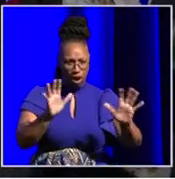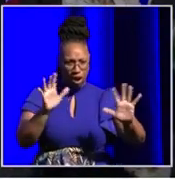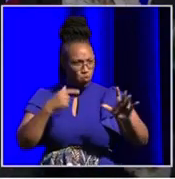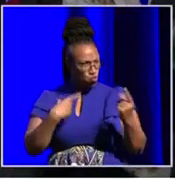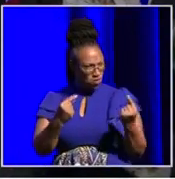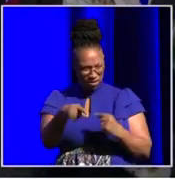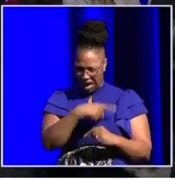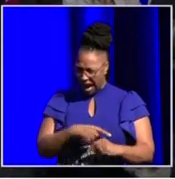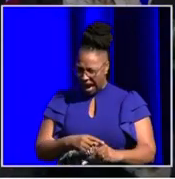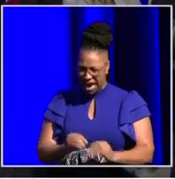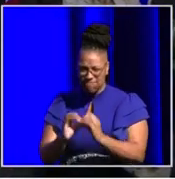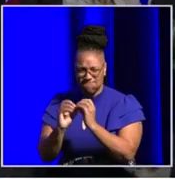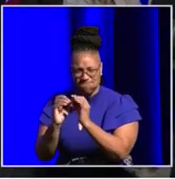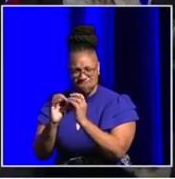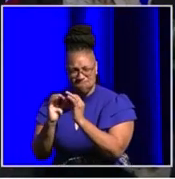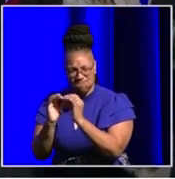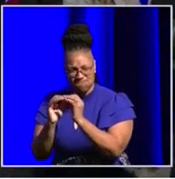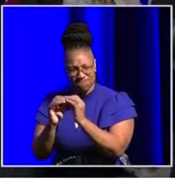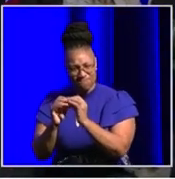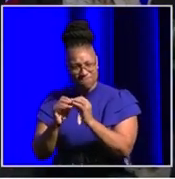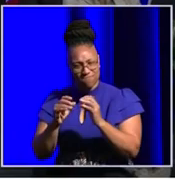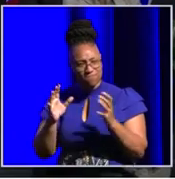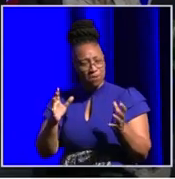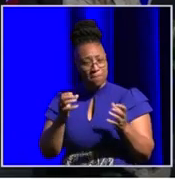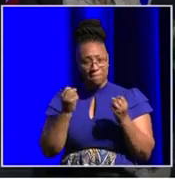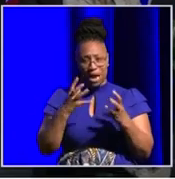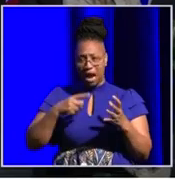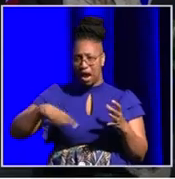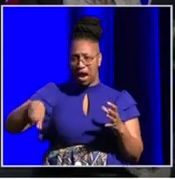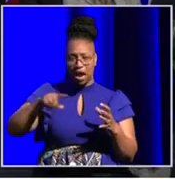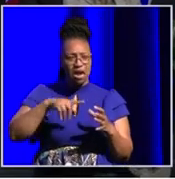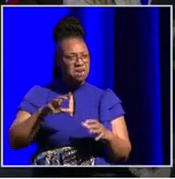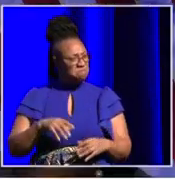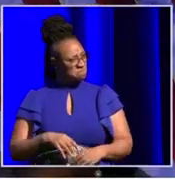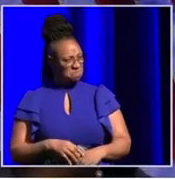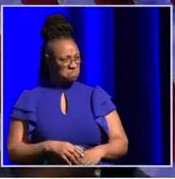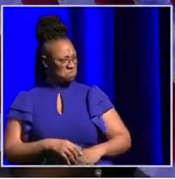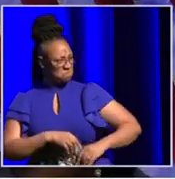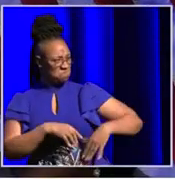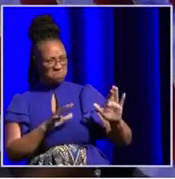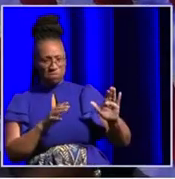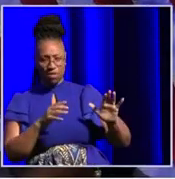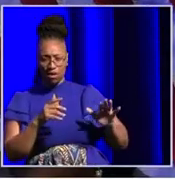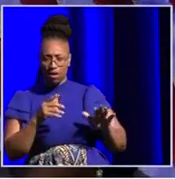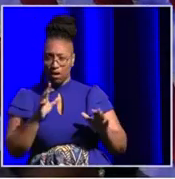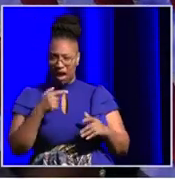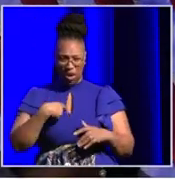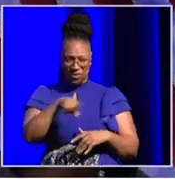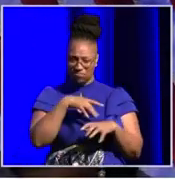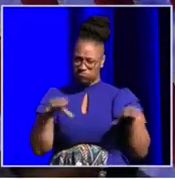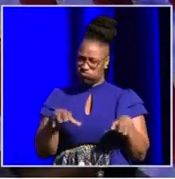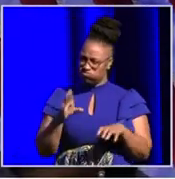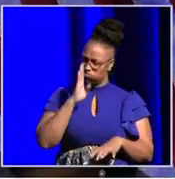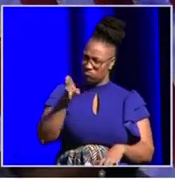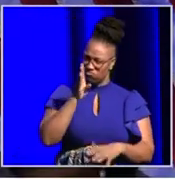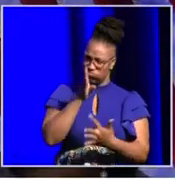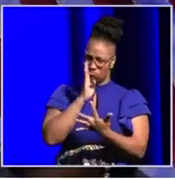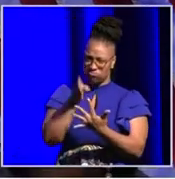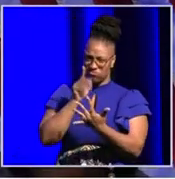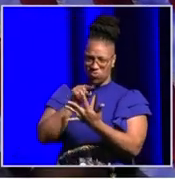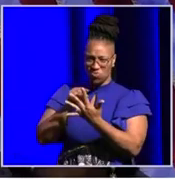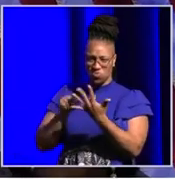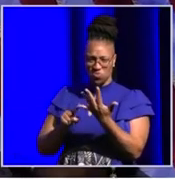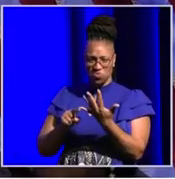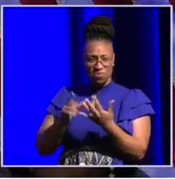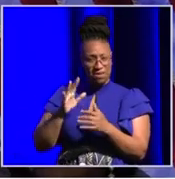first. 4 years ago, we didn't think that a petulant and desperate president of the United States would try to bully the District of Columbia. But our mayor stood up